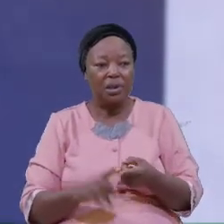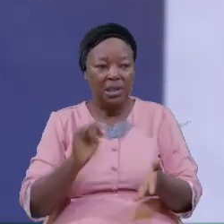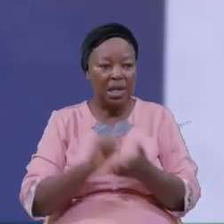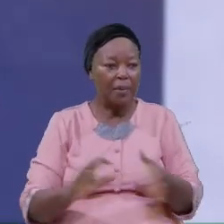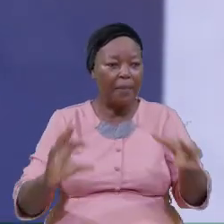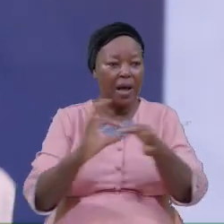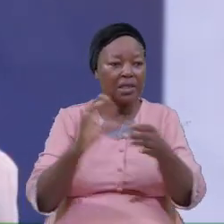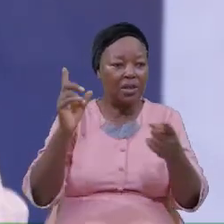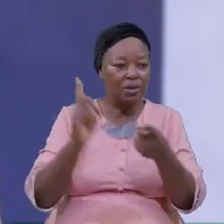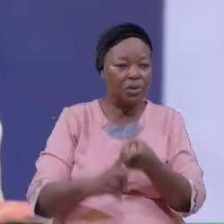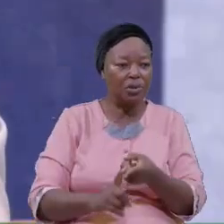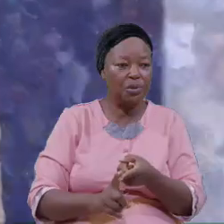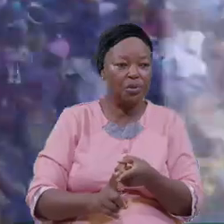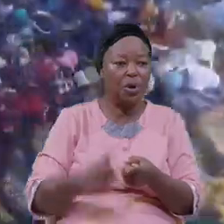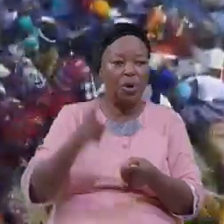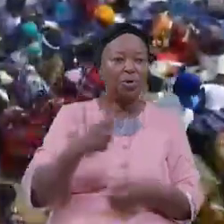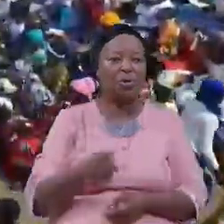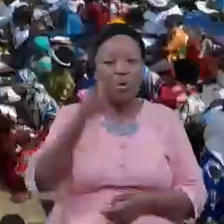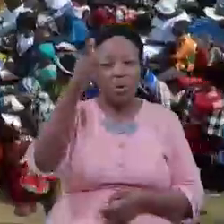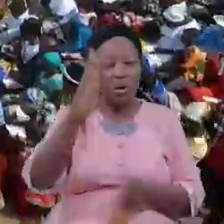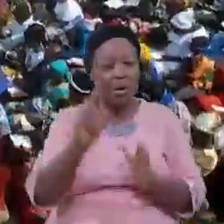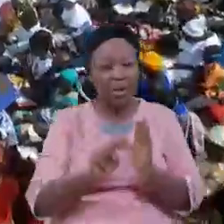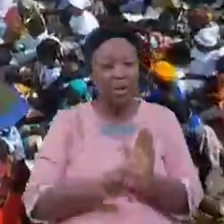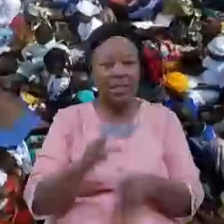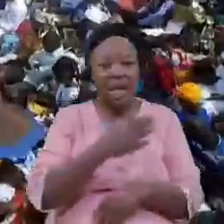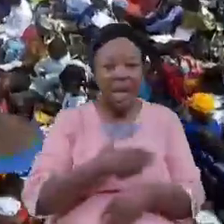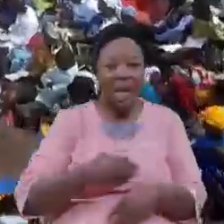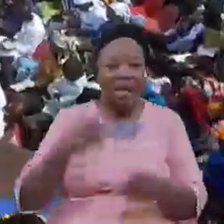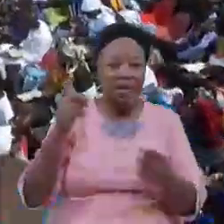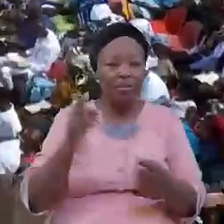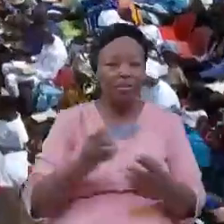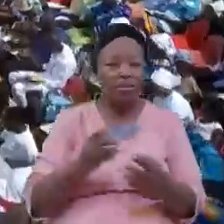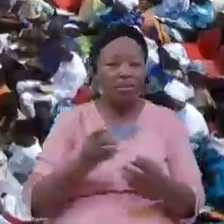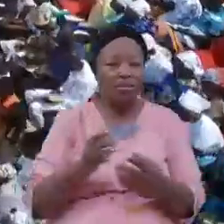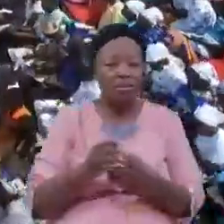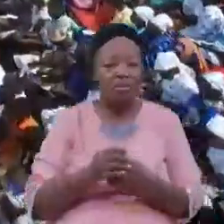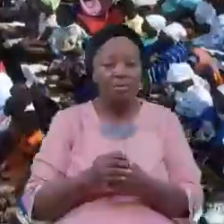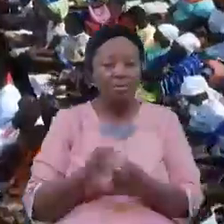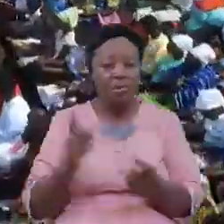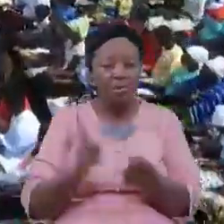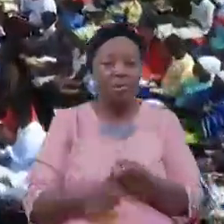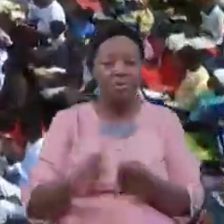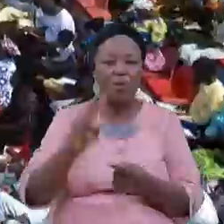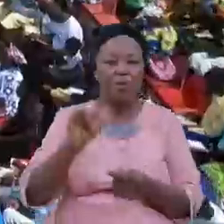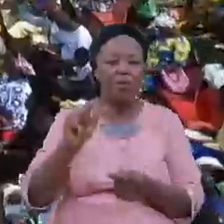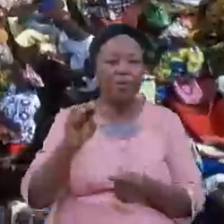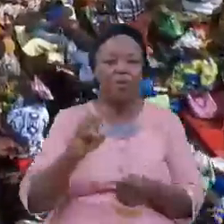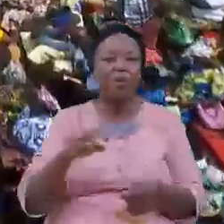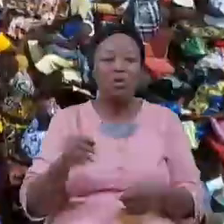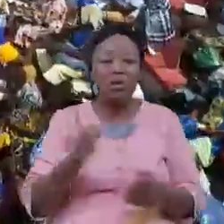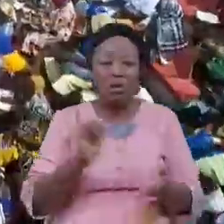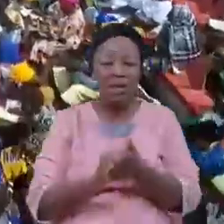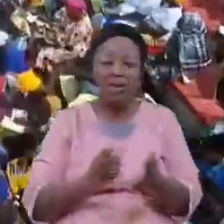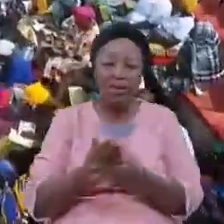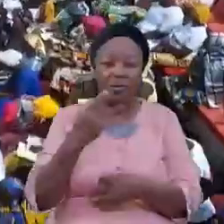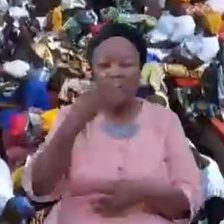pertain unto godliness and unto virtue." It says, "Through the knowledge of